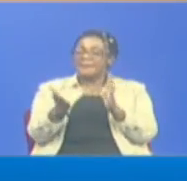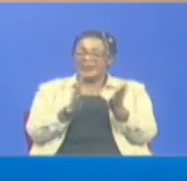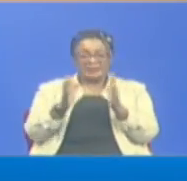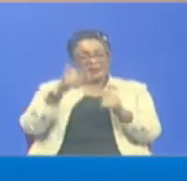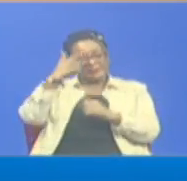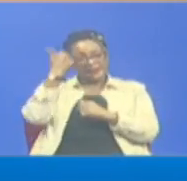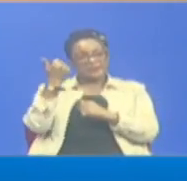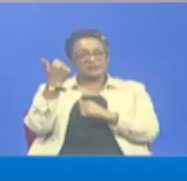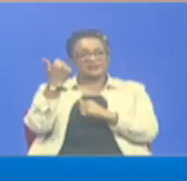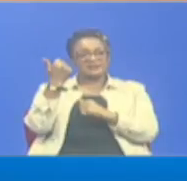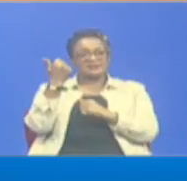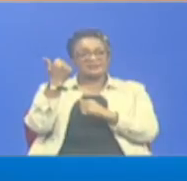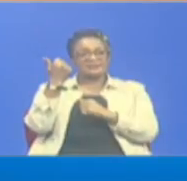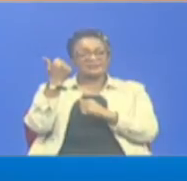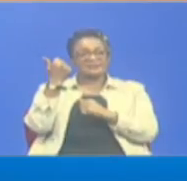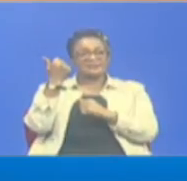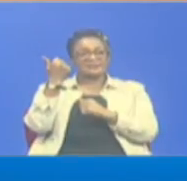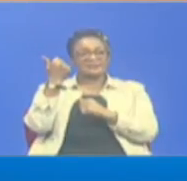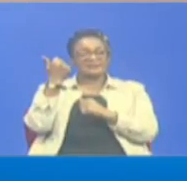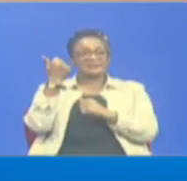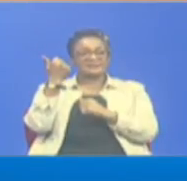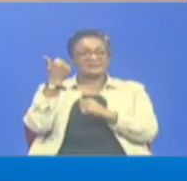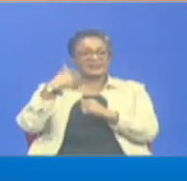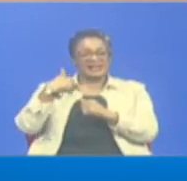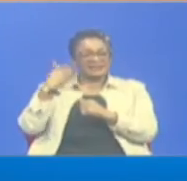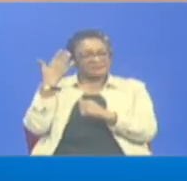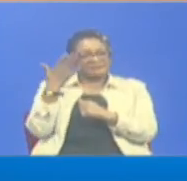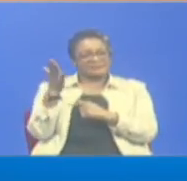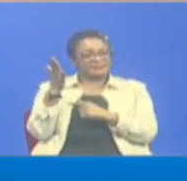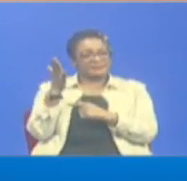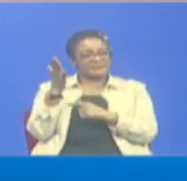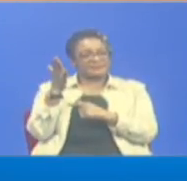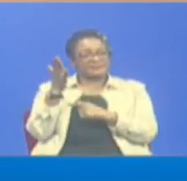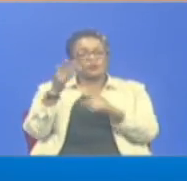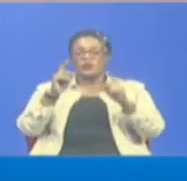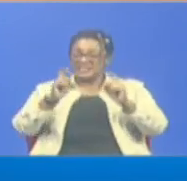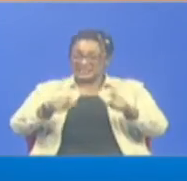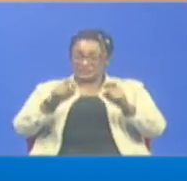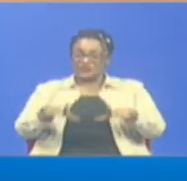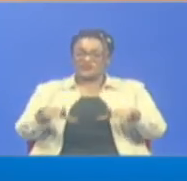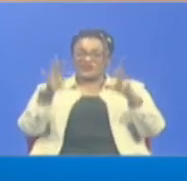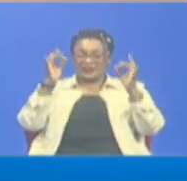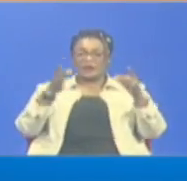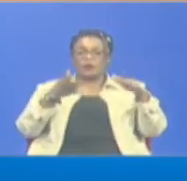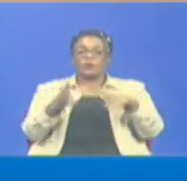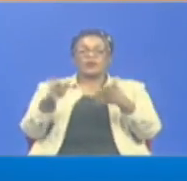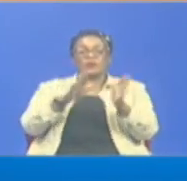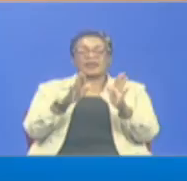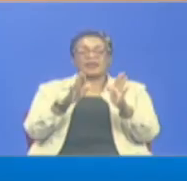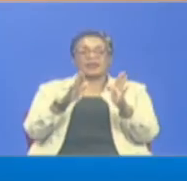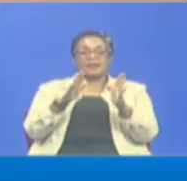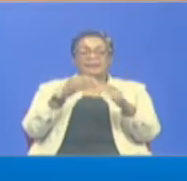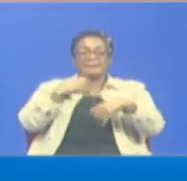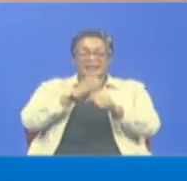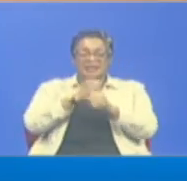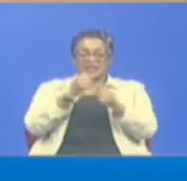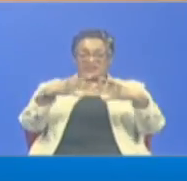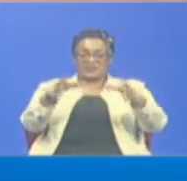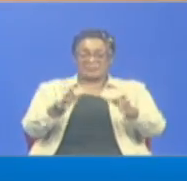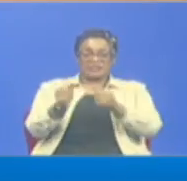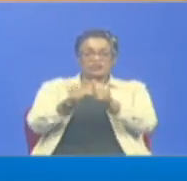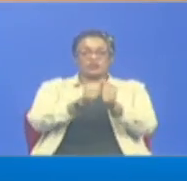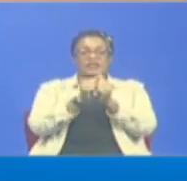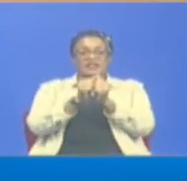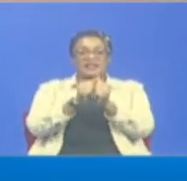because, I don't know, we need to find a way of keeping the families together, because if we start